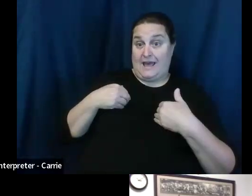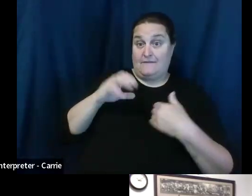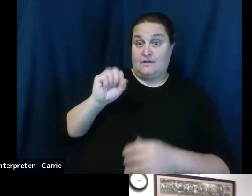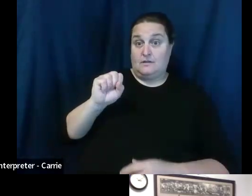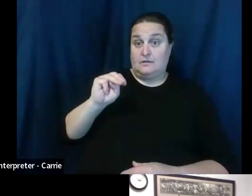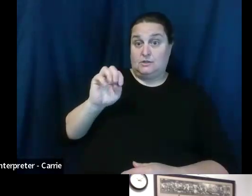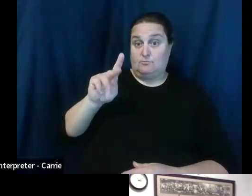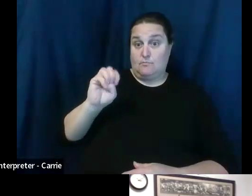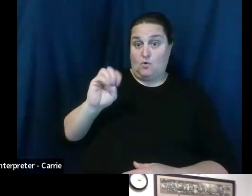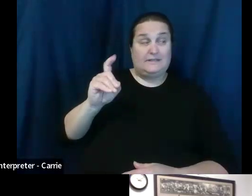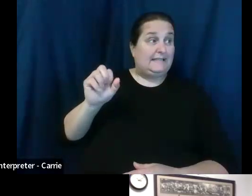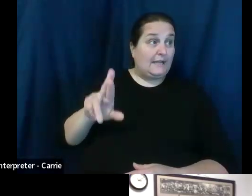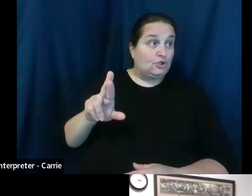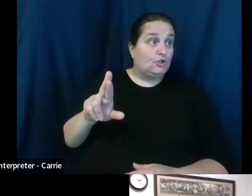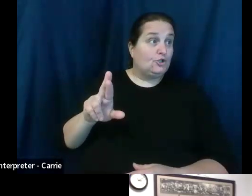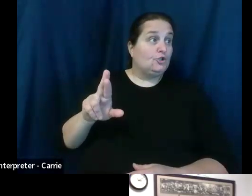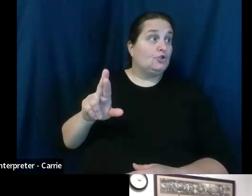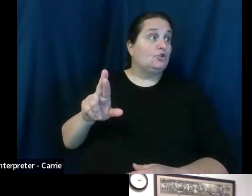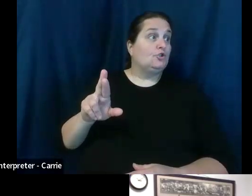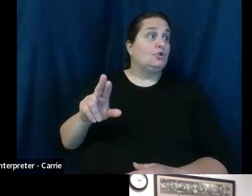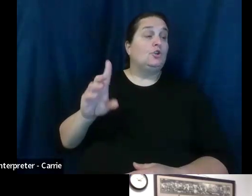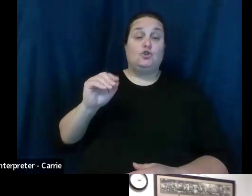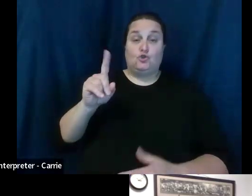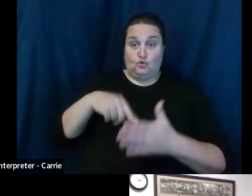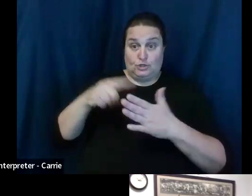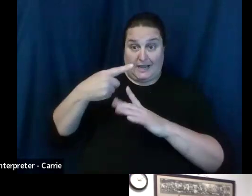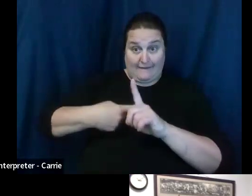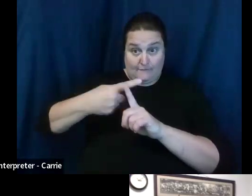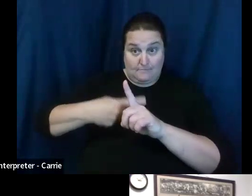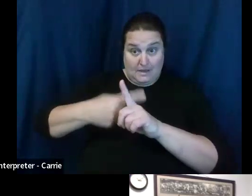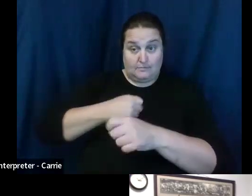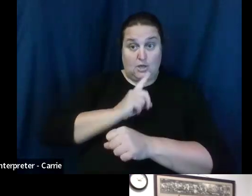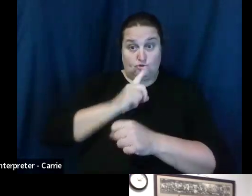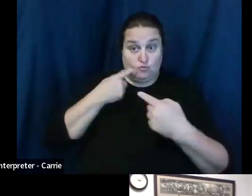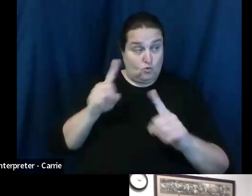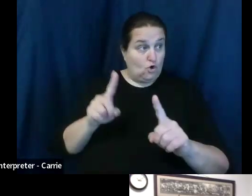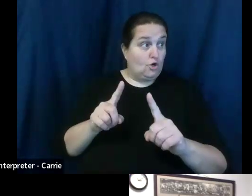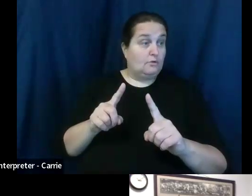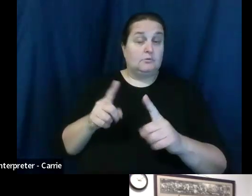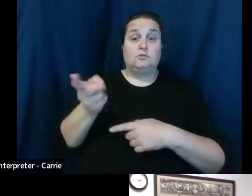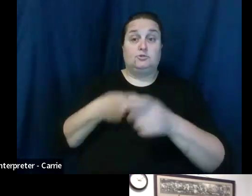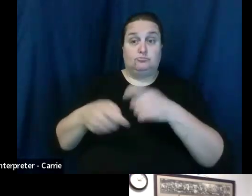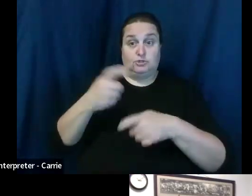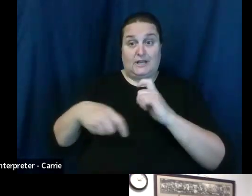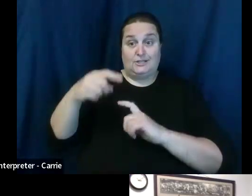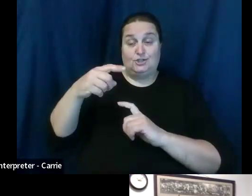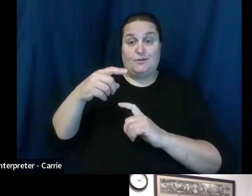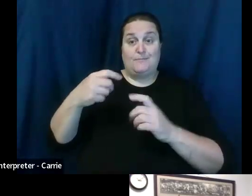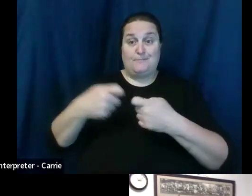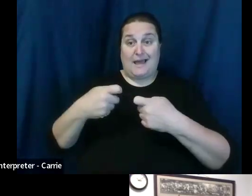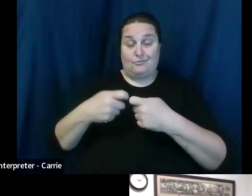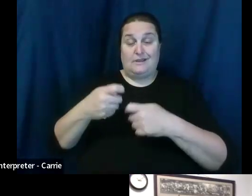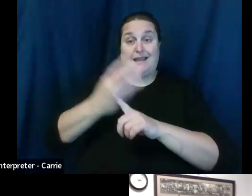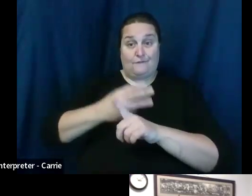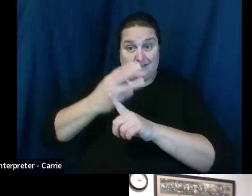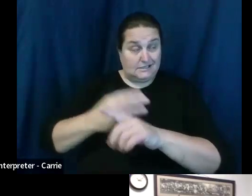and in bedrooms? Do you check smoke detectors monthly and change the battery every 6 months? Can